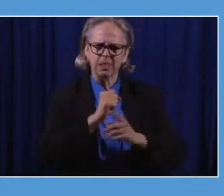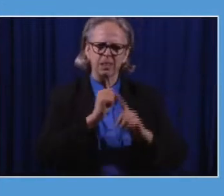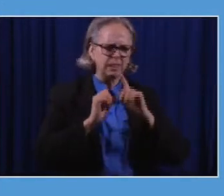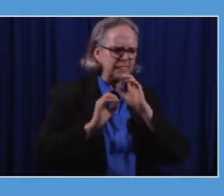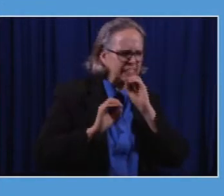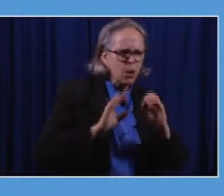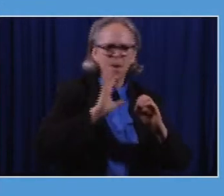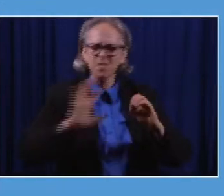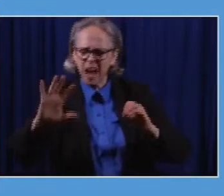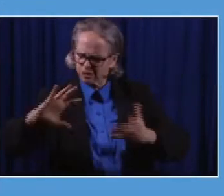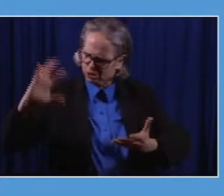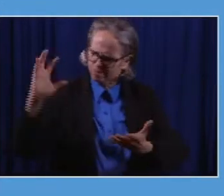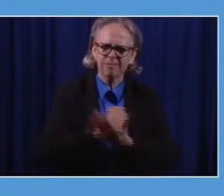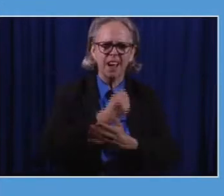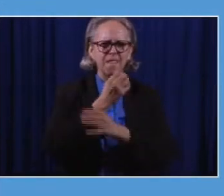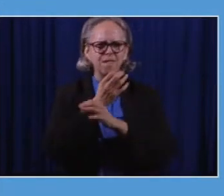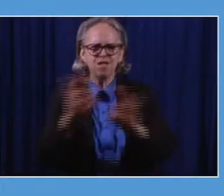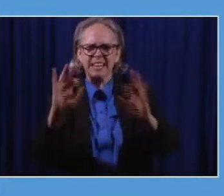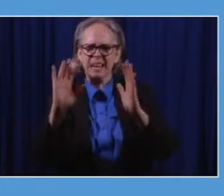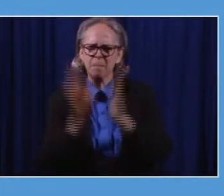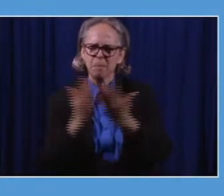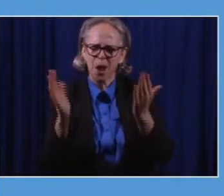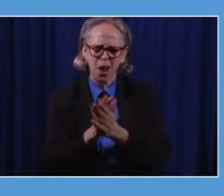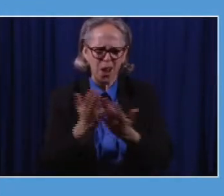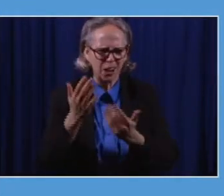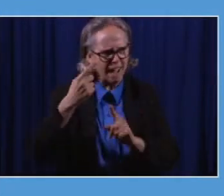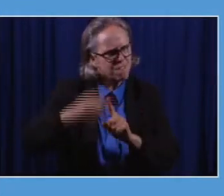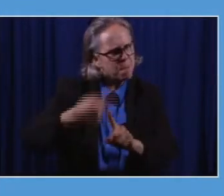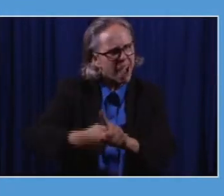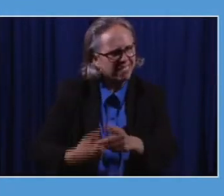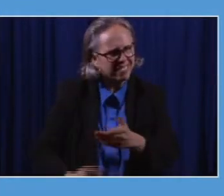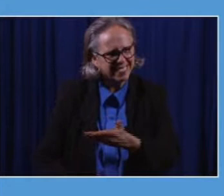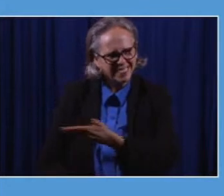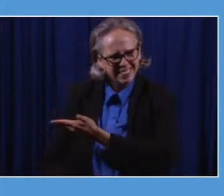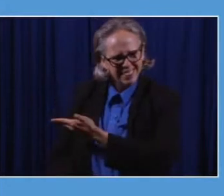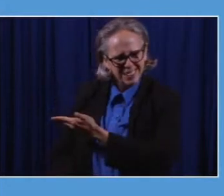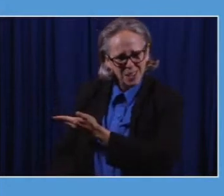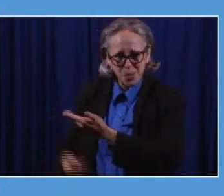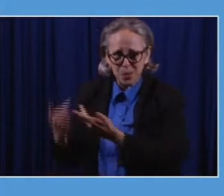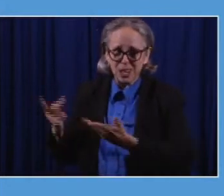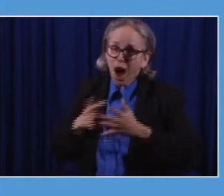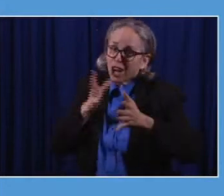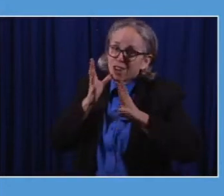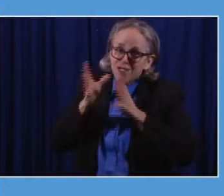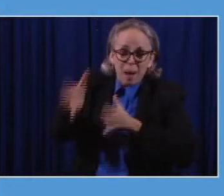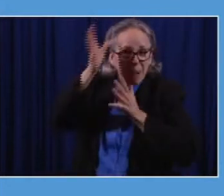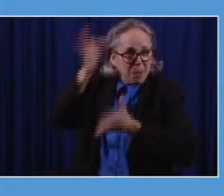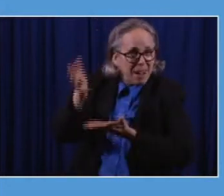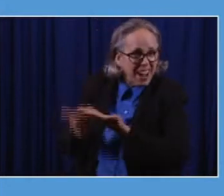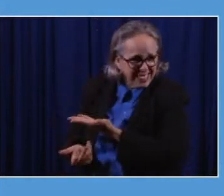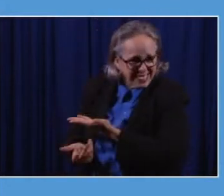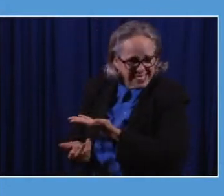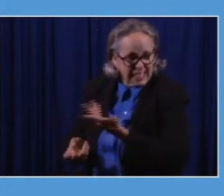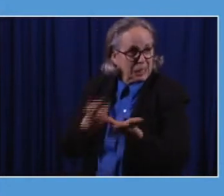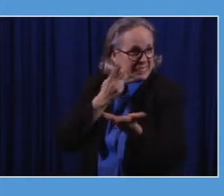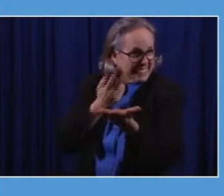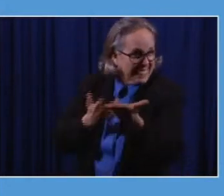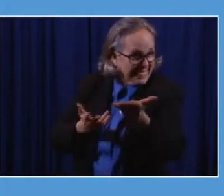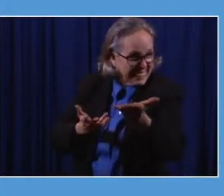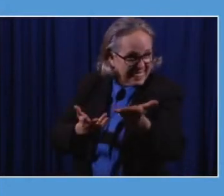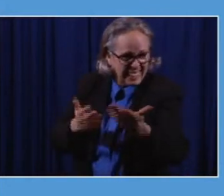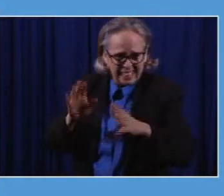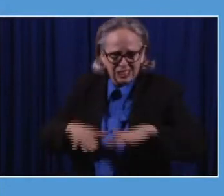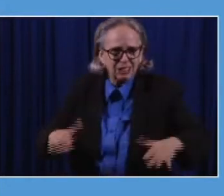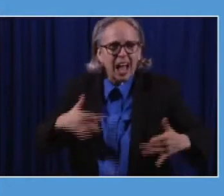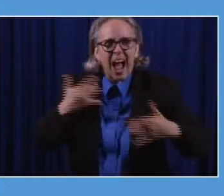Library books in the mail every single month. As grandparents, we've seen our grandkids' excitement receiving the Imagination Library